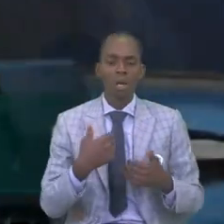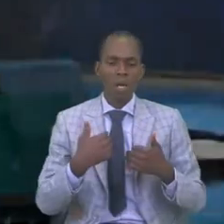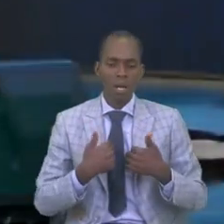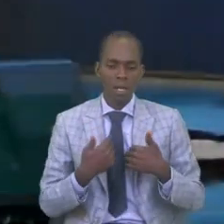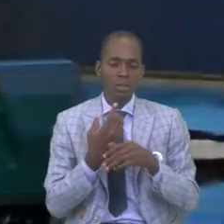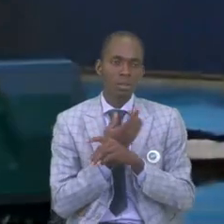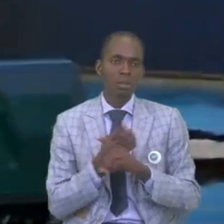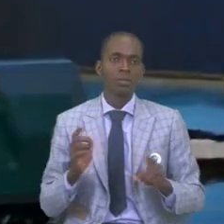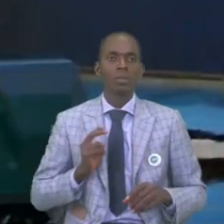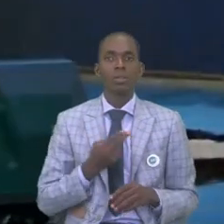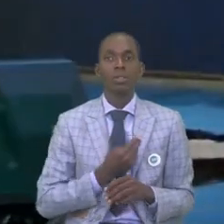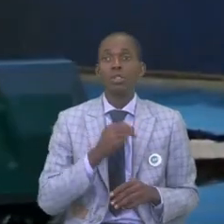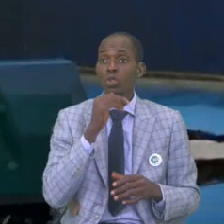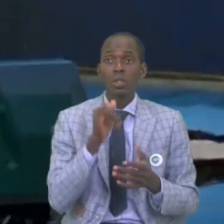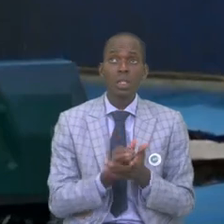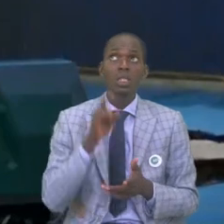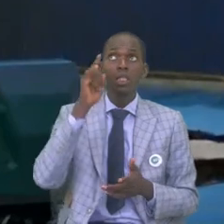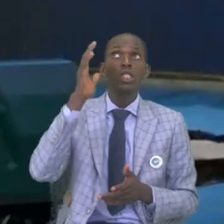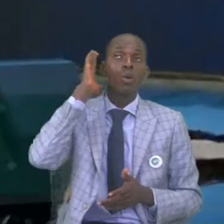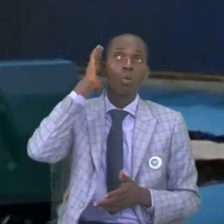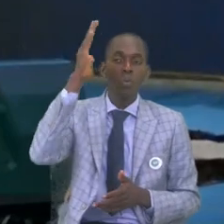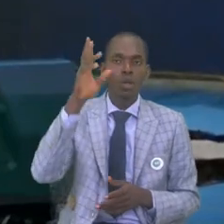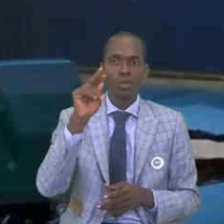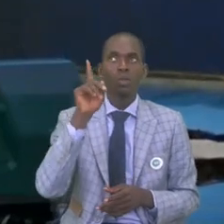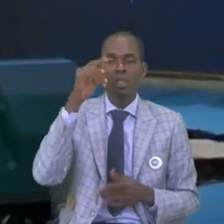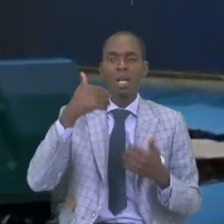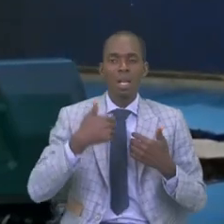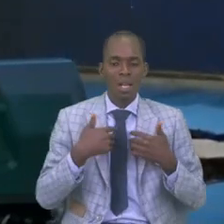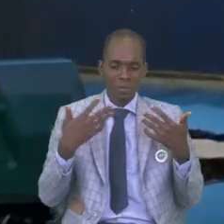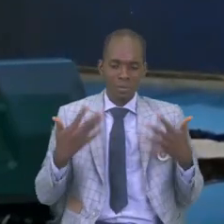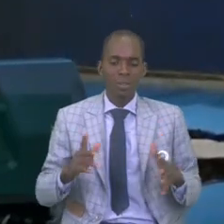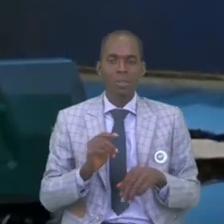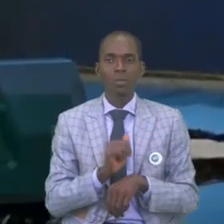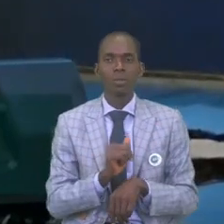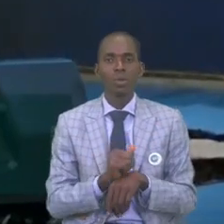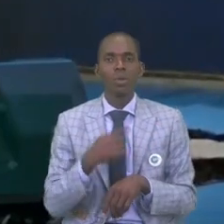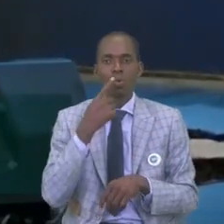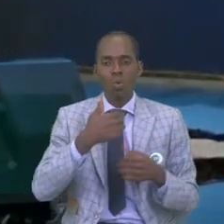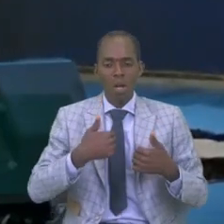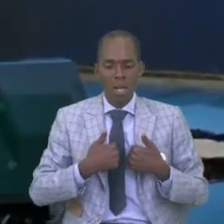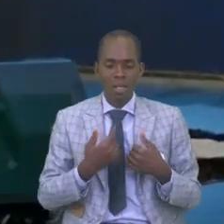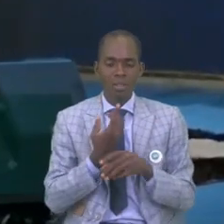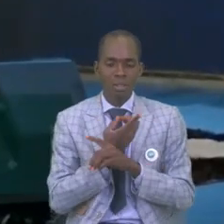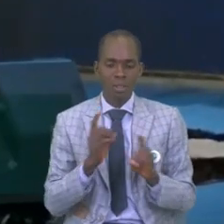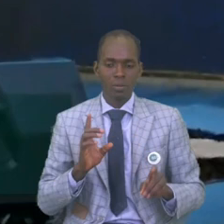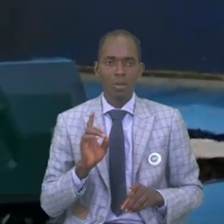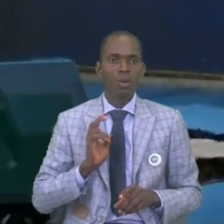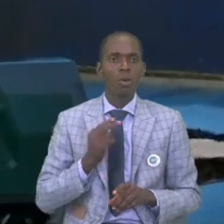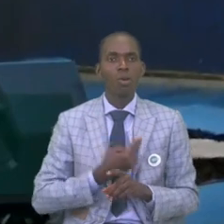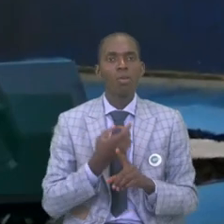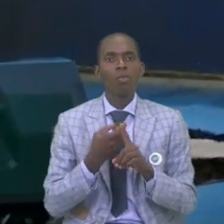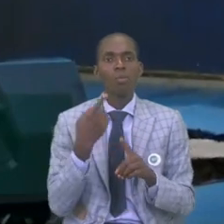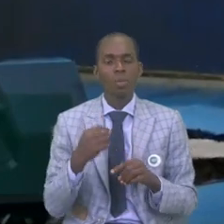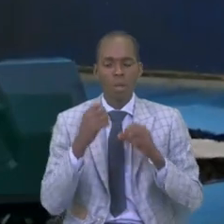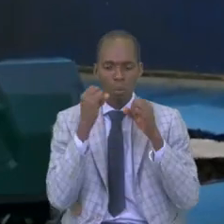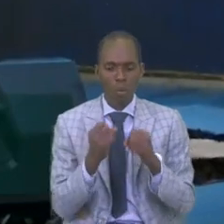us. It's not that he's going to do it. He's done it already. Who has delivered us from the power of darkness?